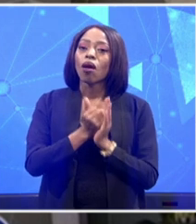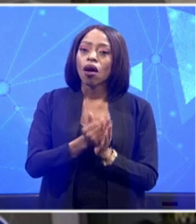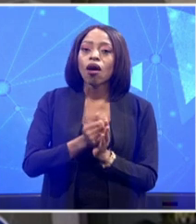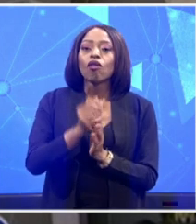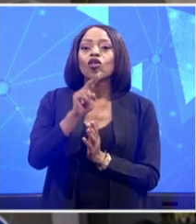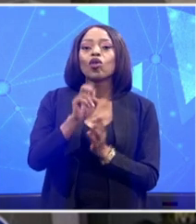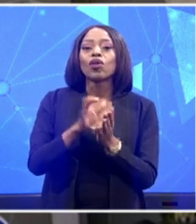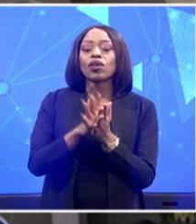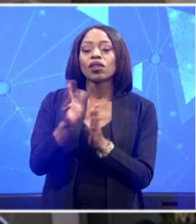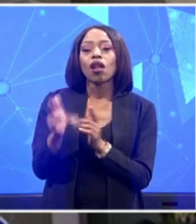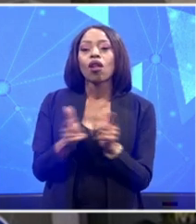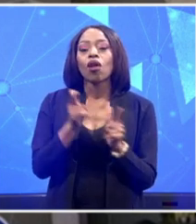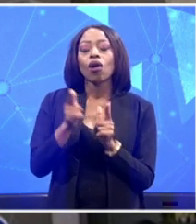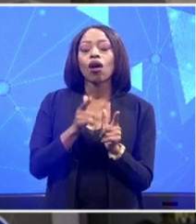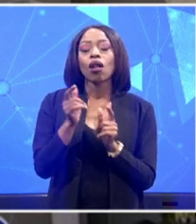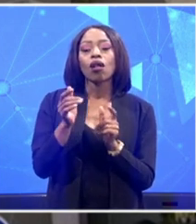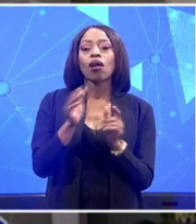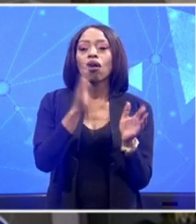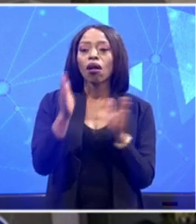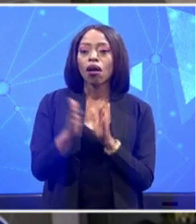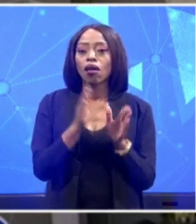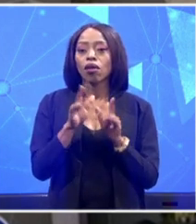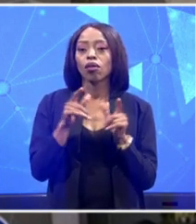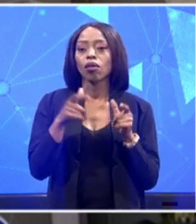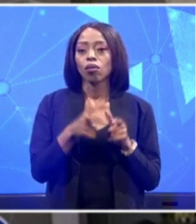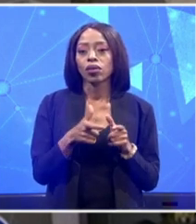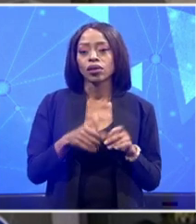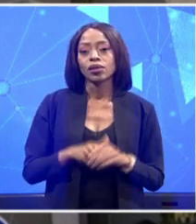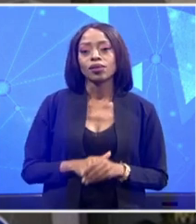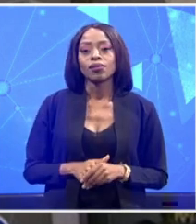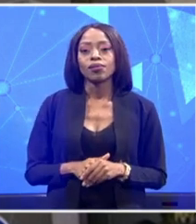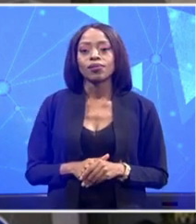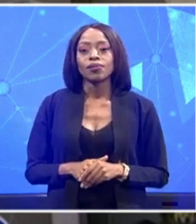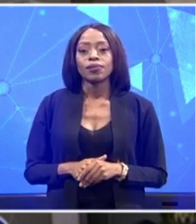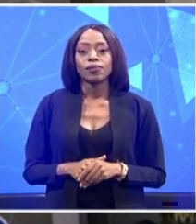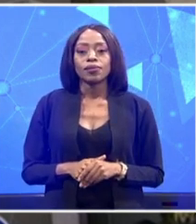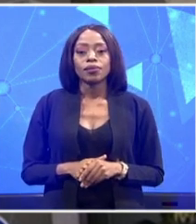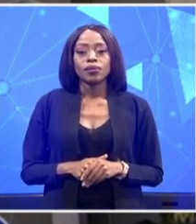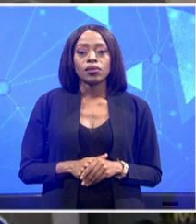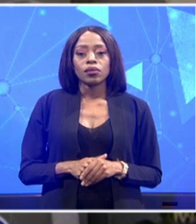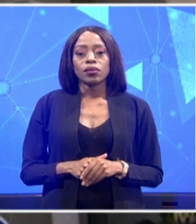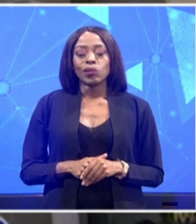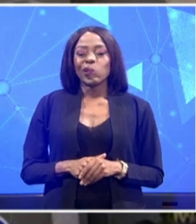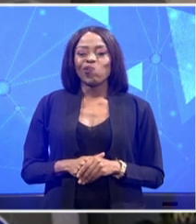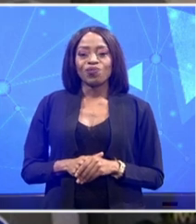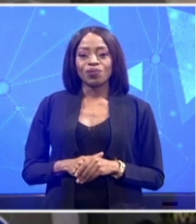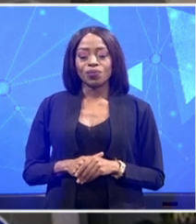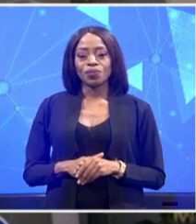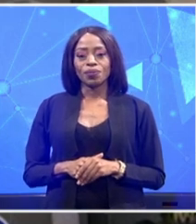World Cup Local Organising Committee. Sfiso Ramara, SABC News in Johannesburg.